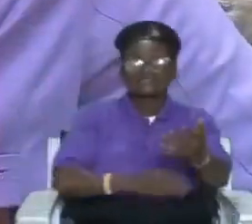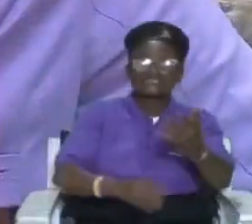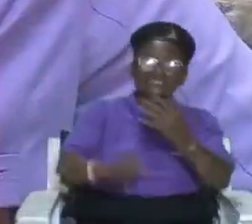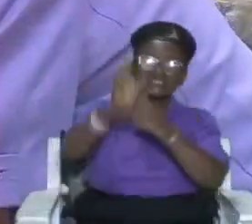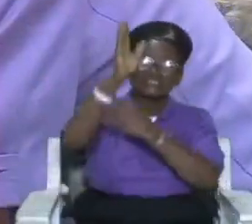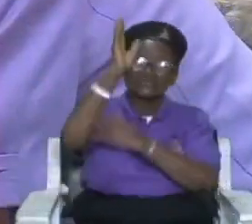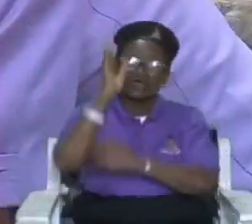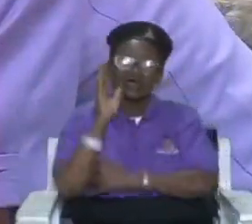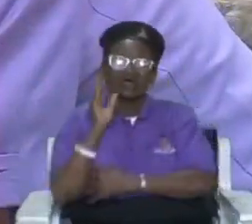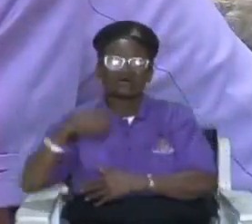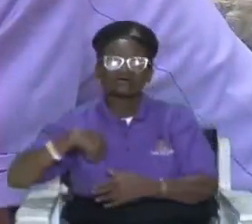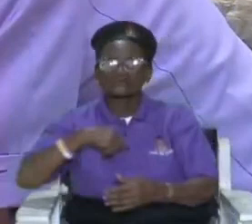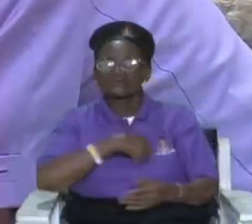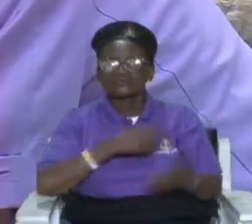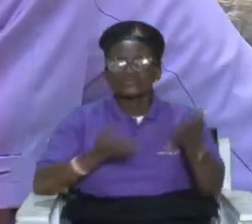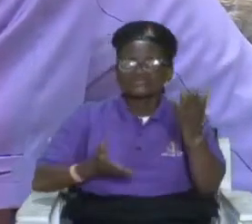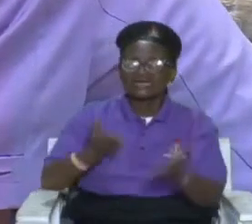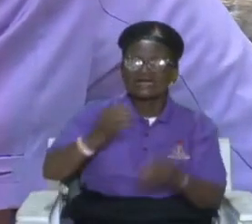serve.